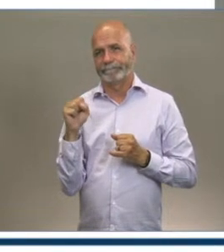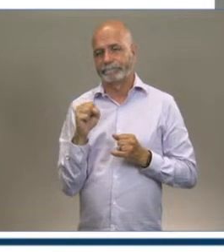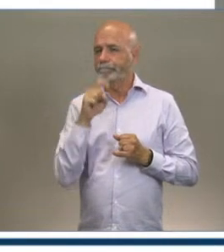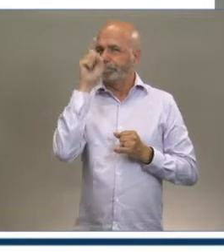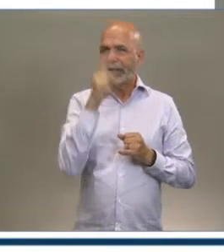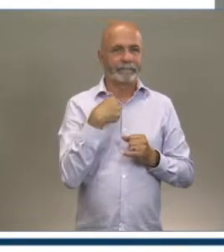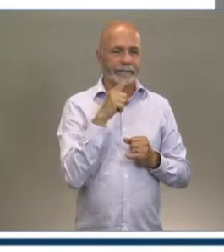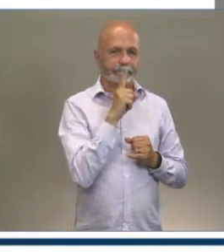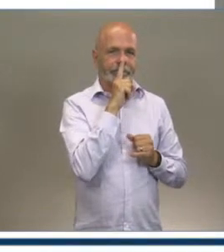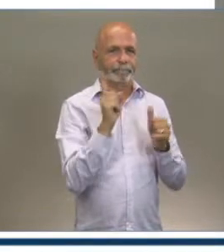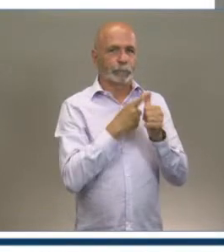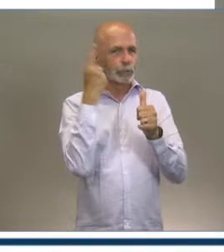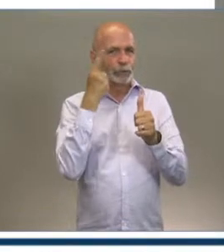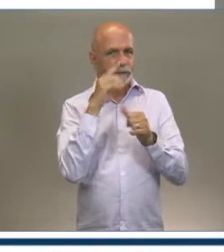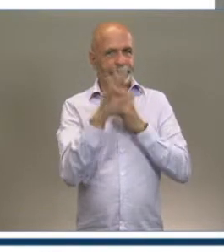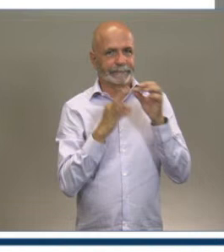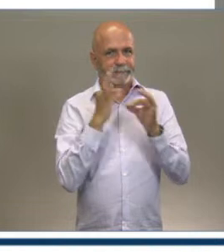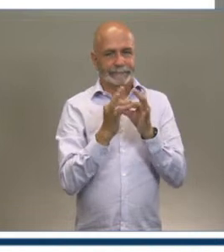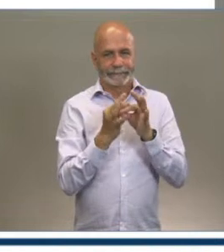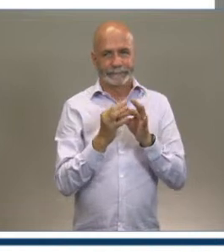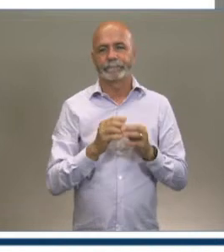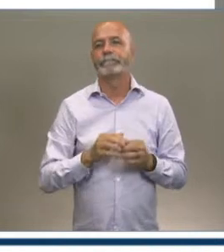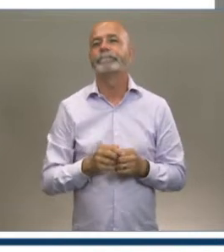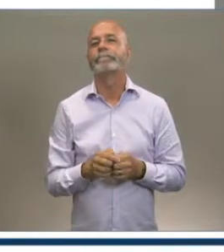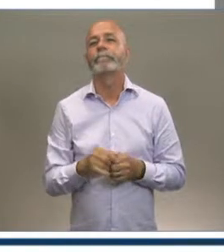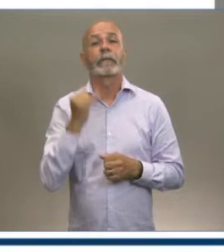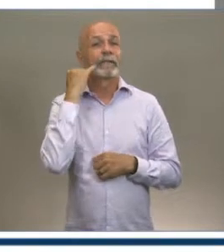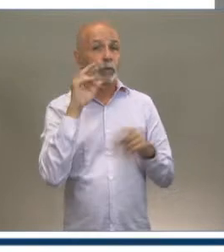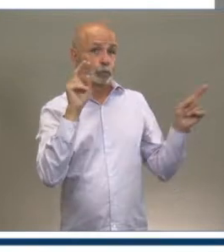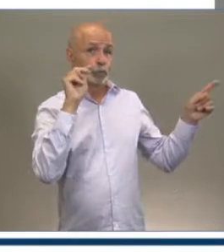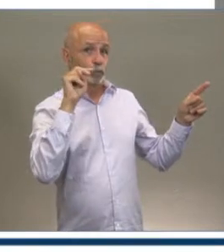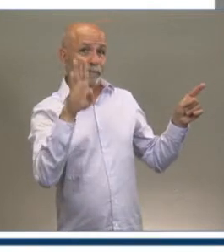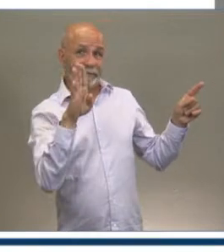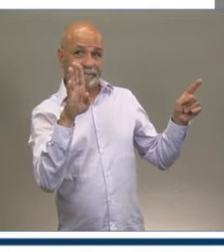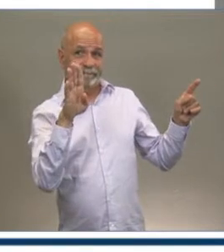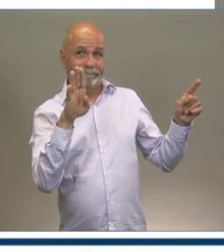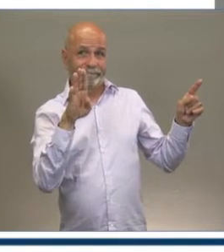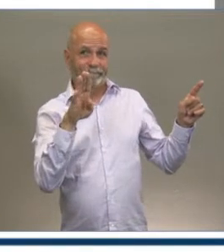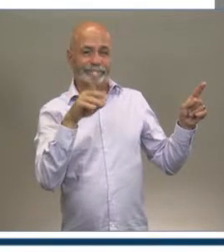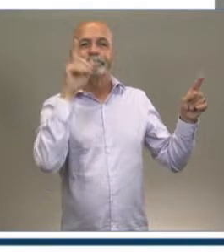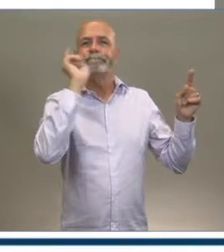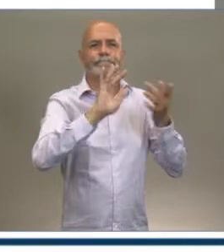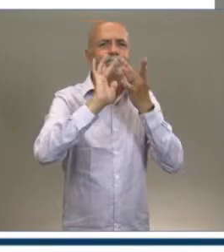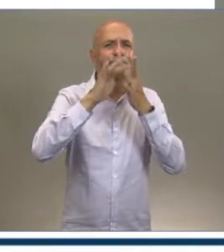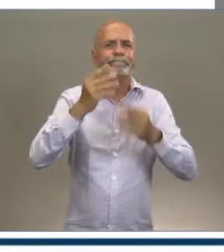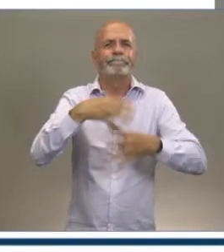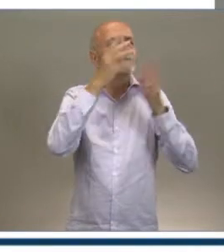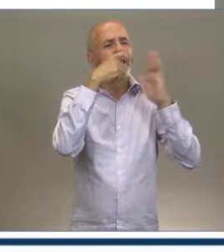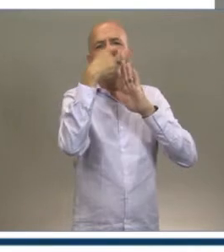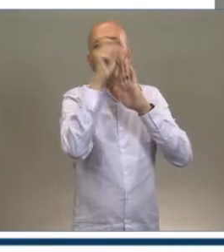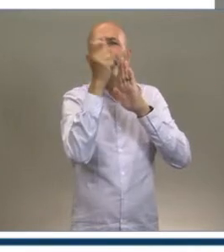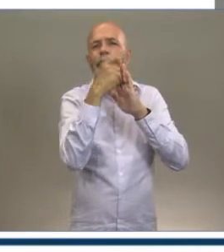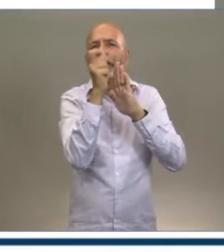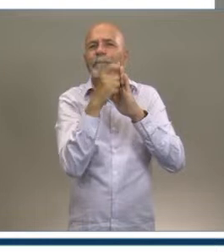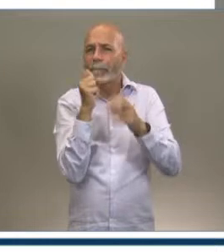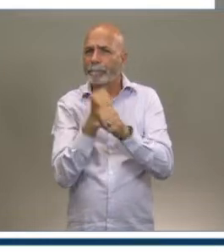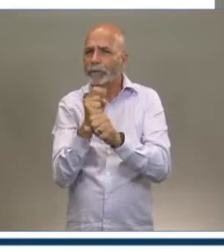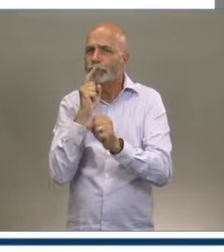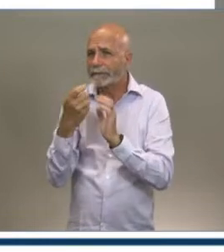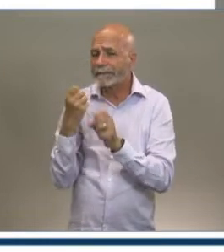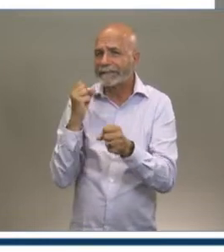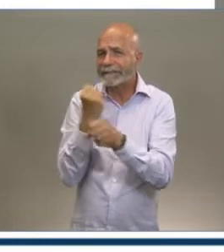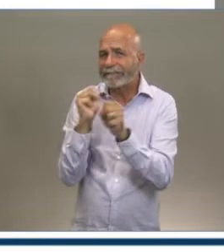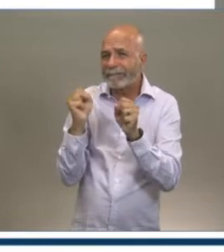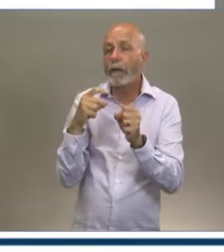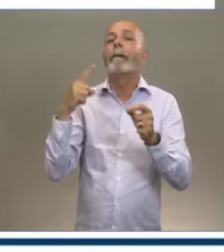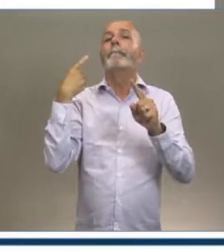Everyone entering from New Brunswick must complete the safe check-in form and upload proof of vaccination documents. They should also be prepared to